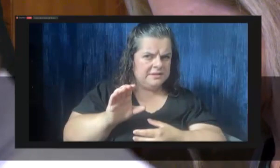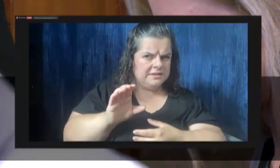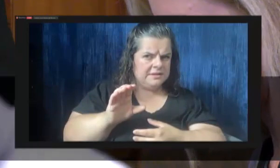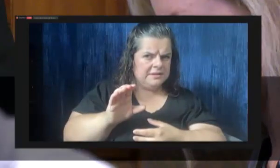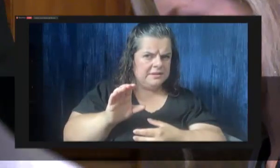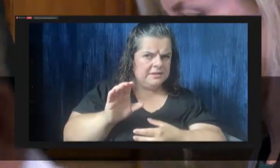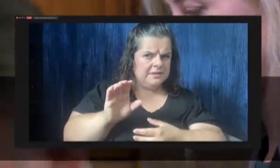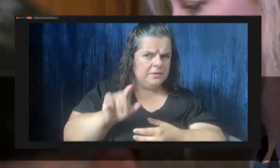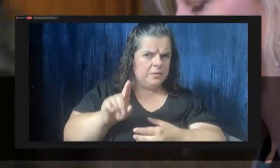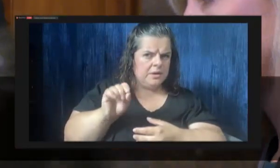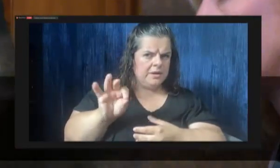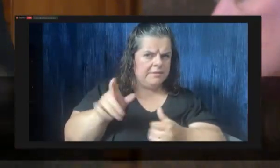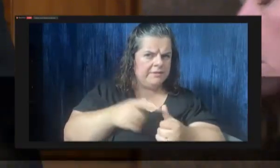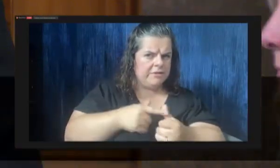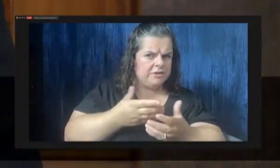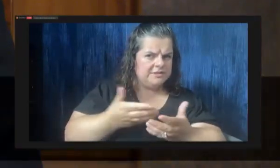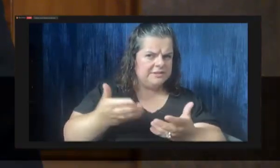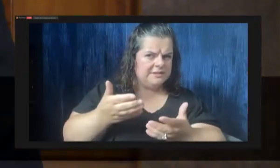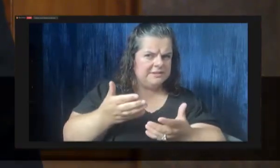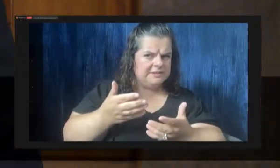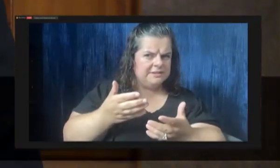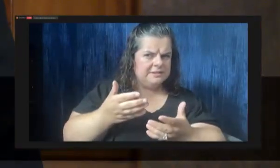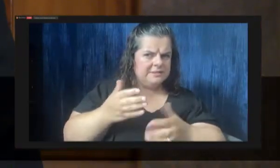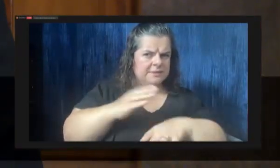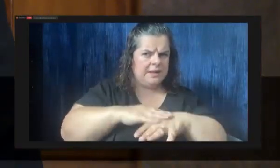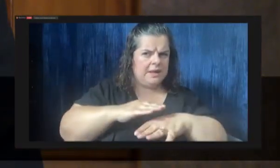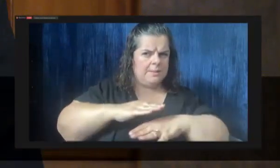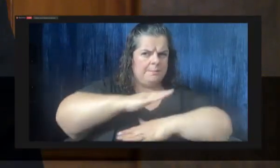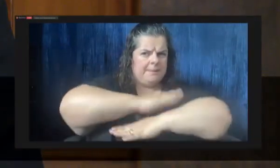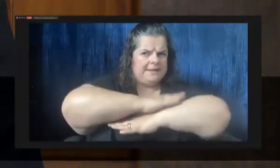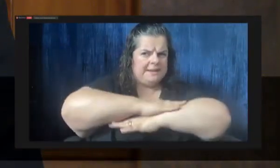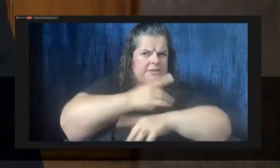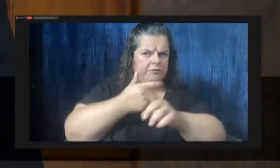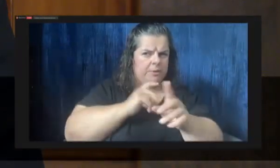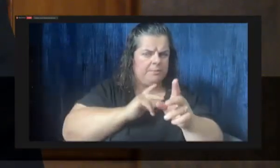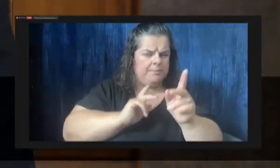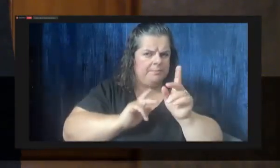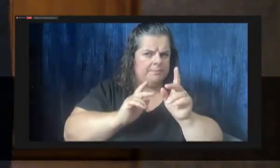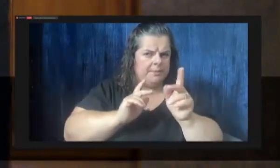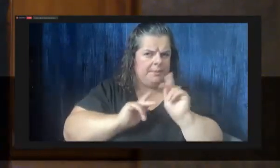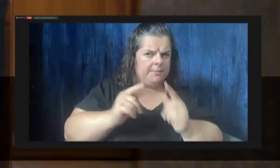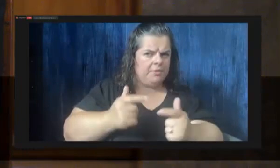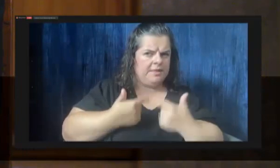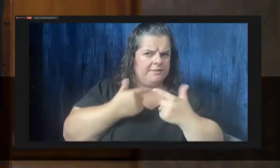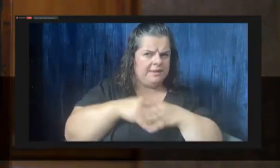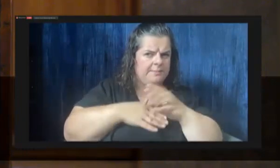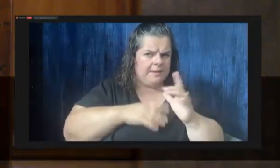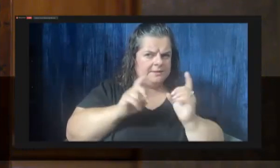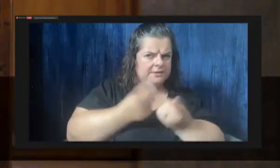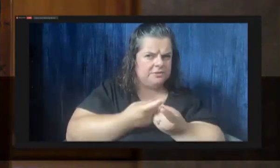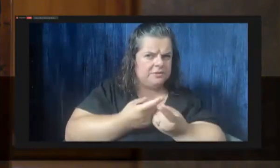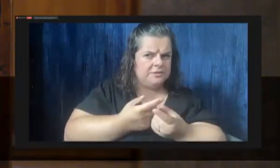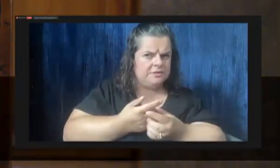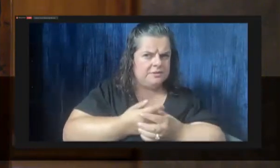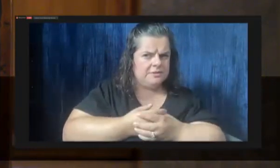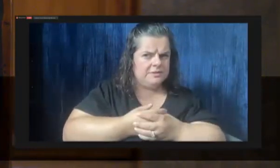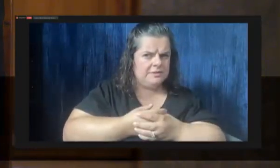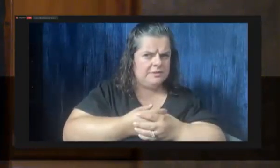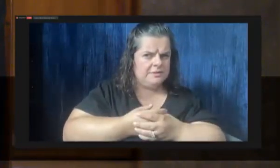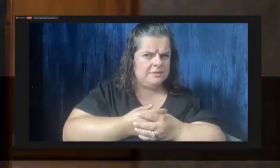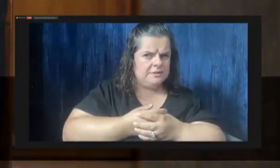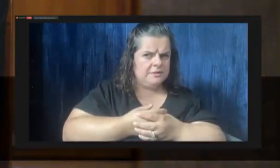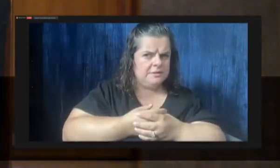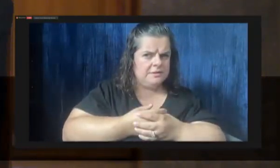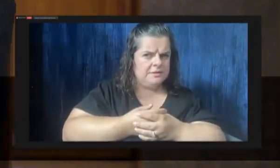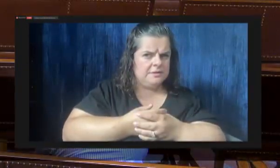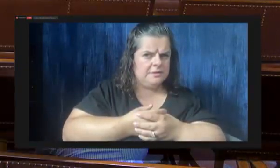first things that was on my desk from my constituents, and I know that Chief